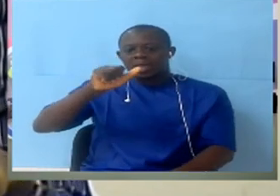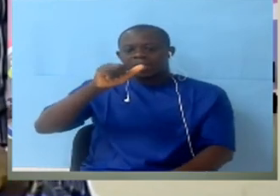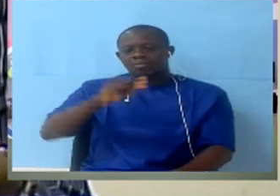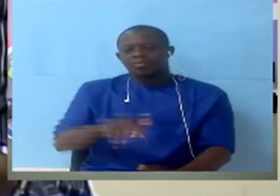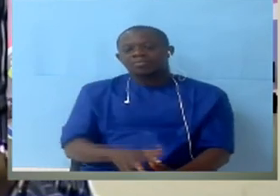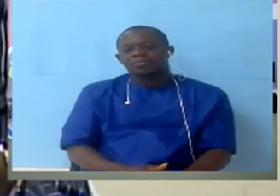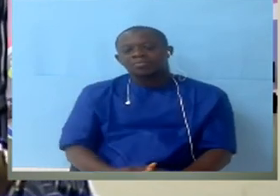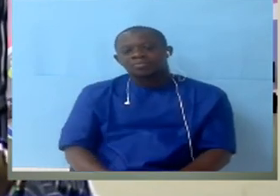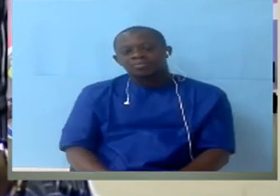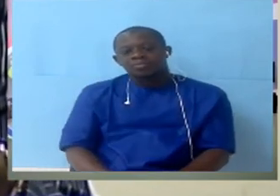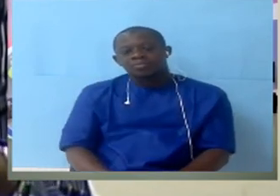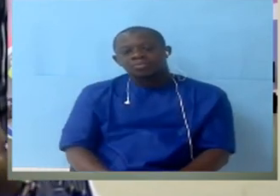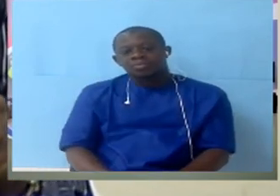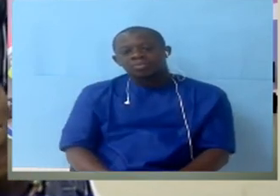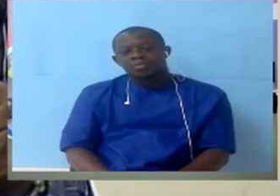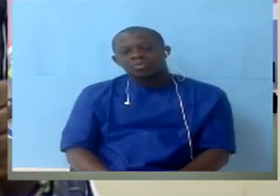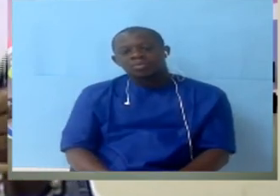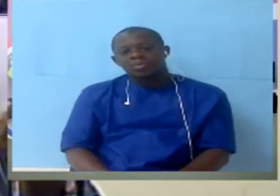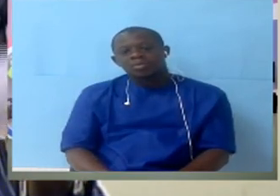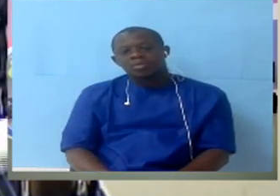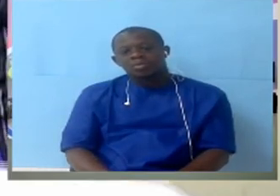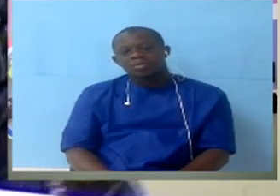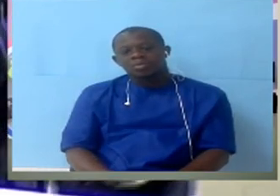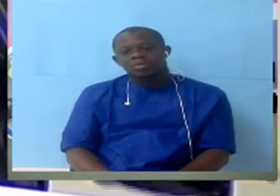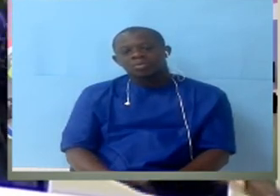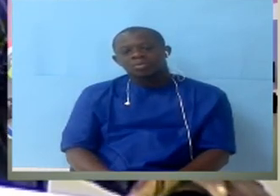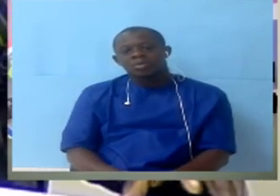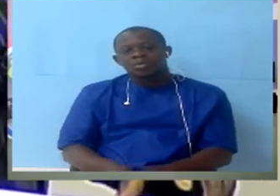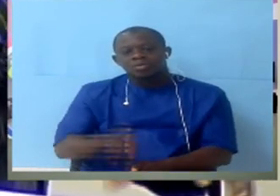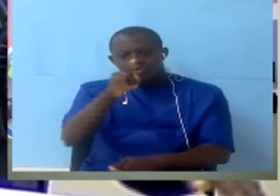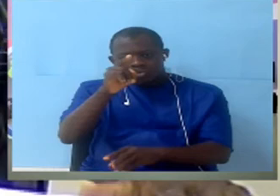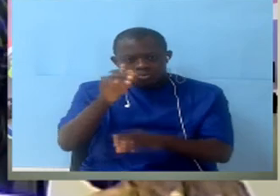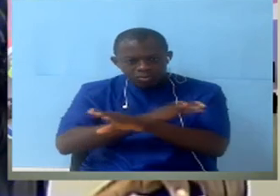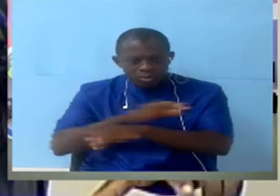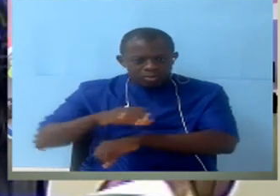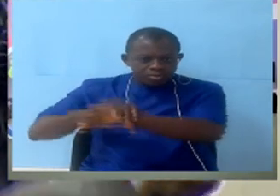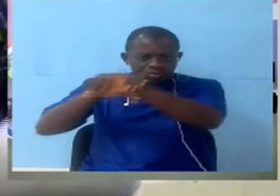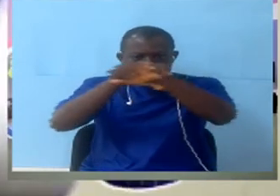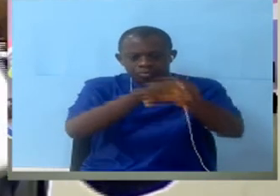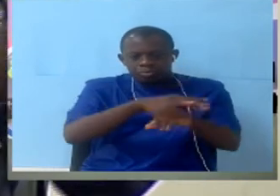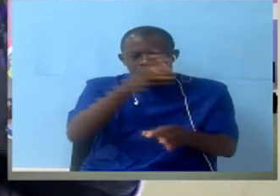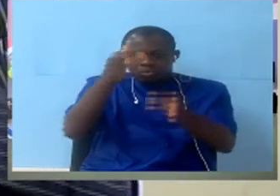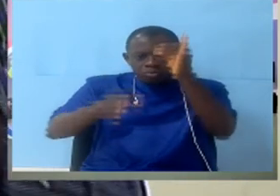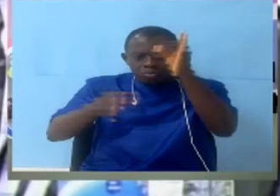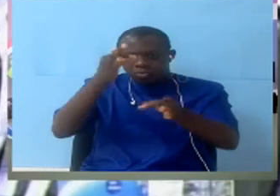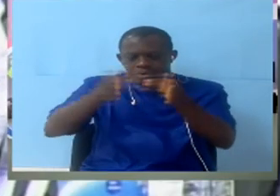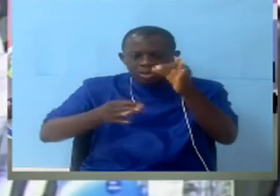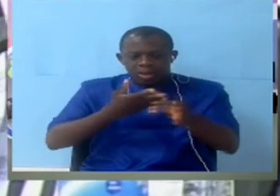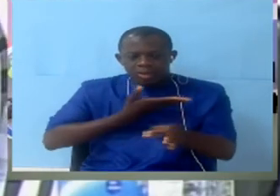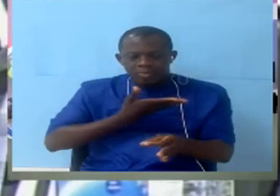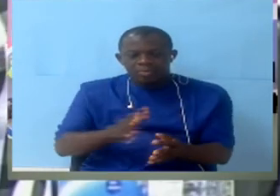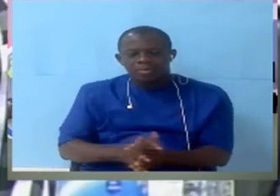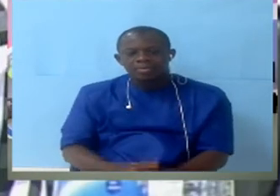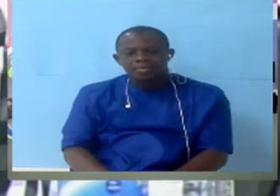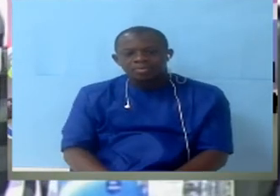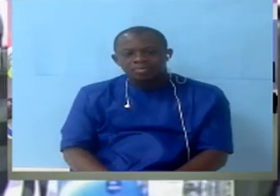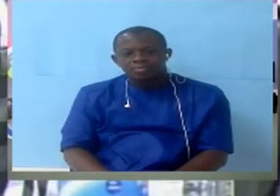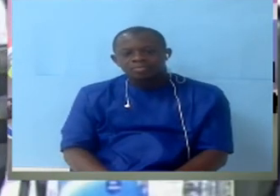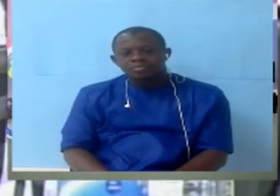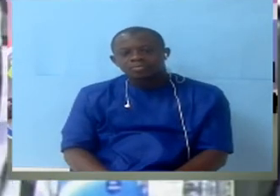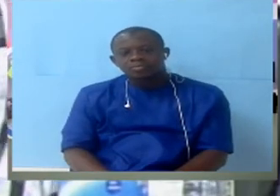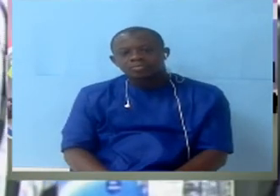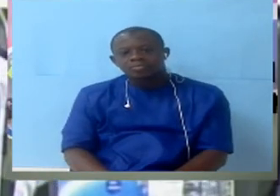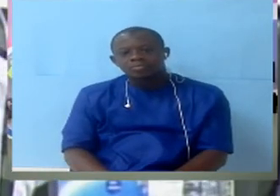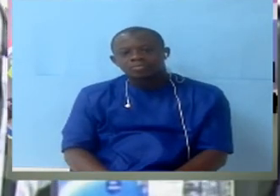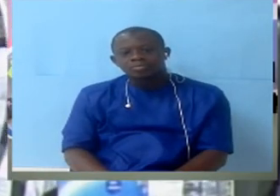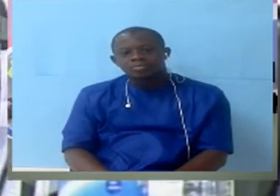were you taken before a court? Foye samba kitio nyati lengo la labang. No, NIA konga fanya mende. NIA